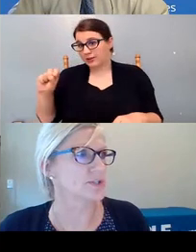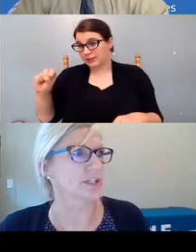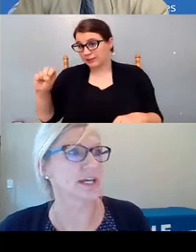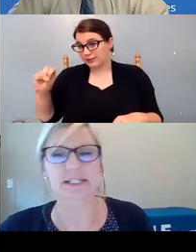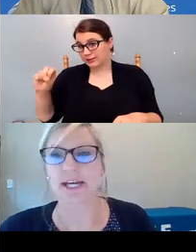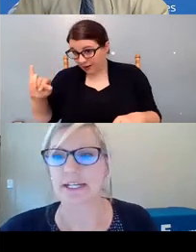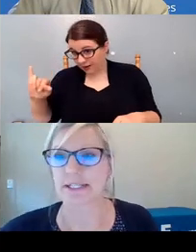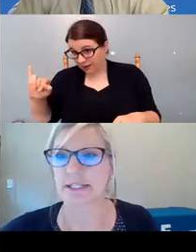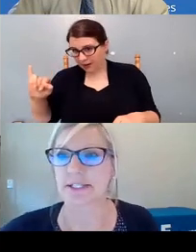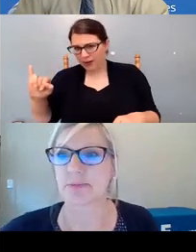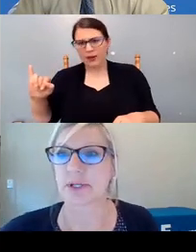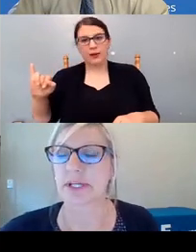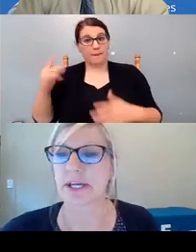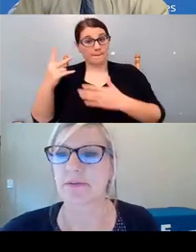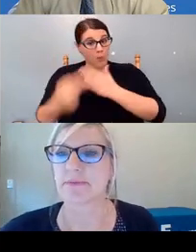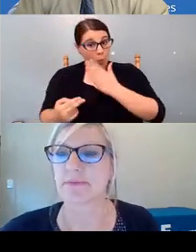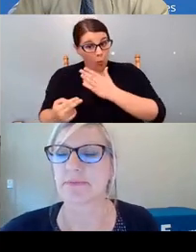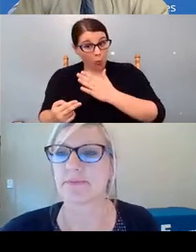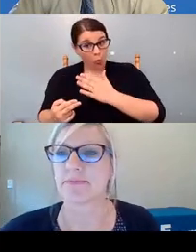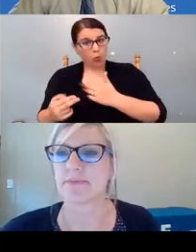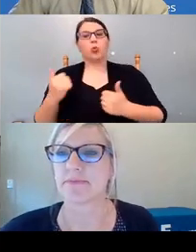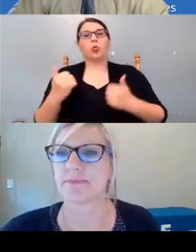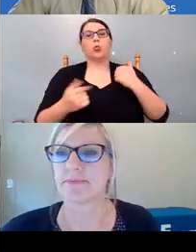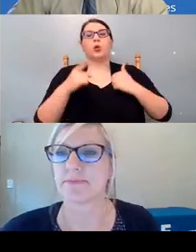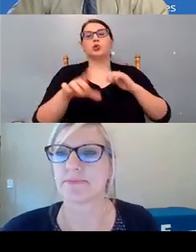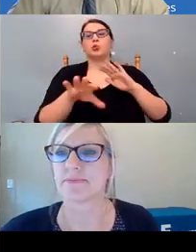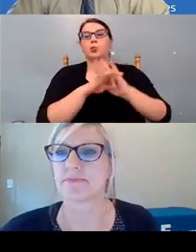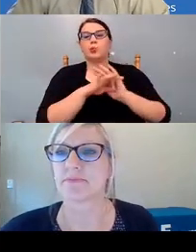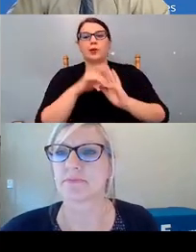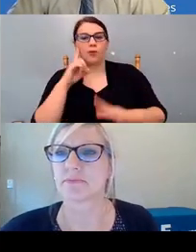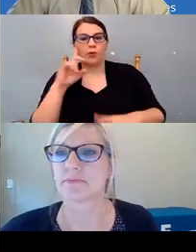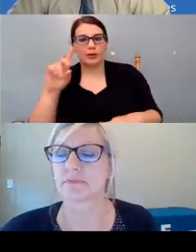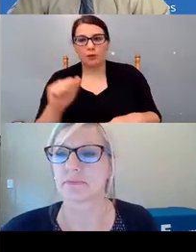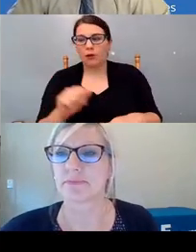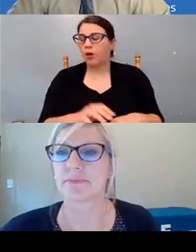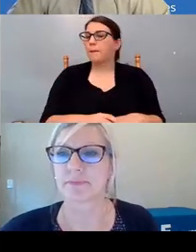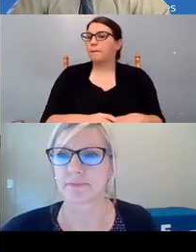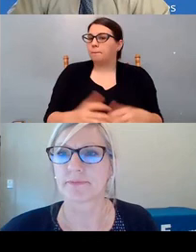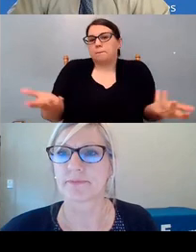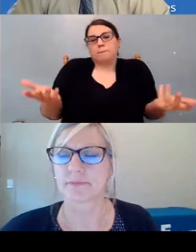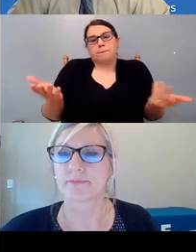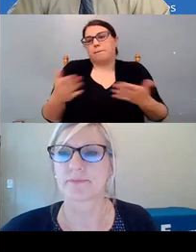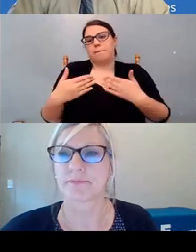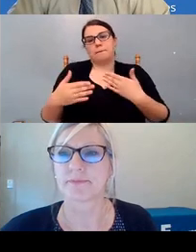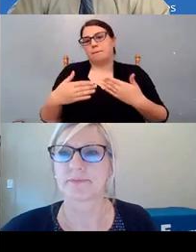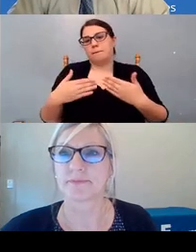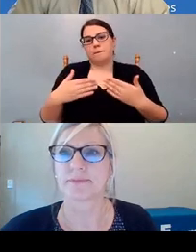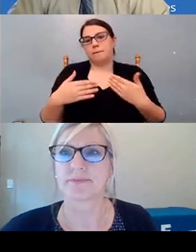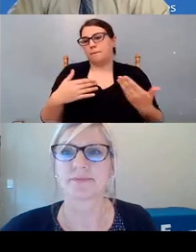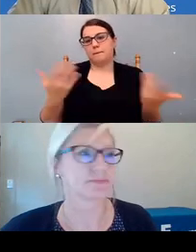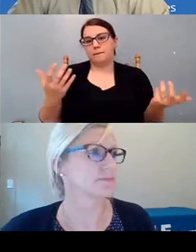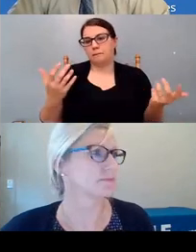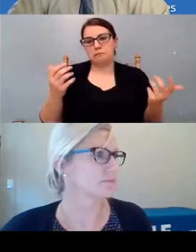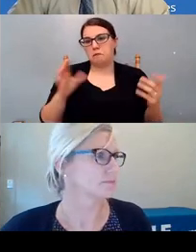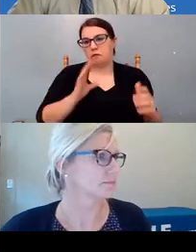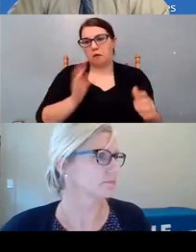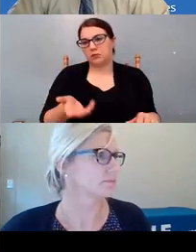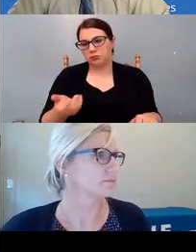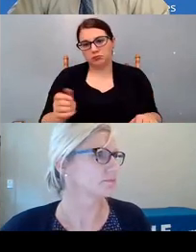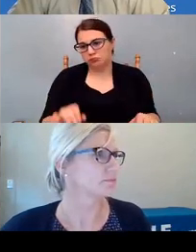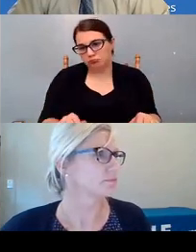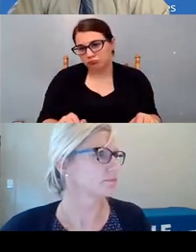do you select as the disability? You know, either one is fine. It doesn't